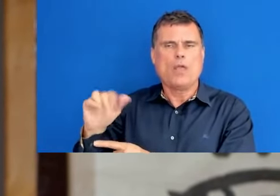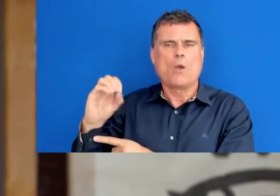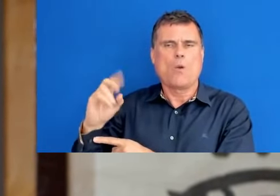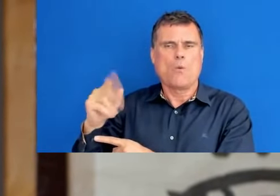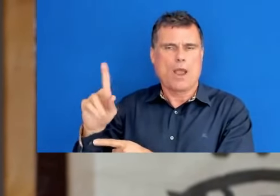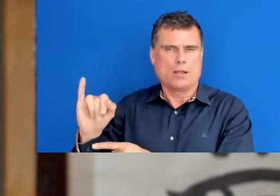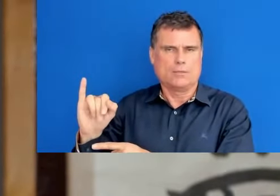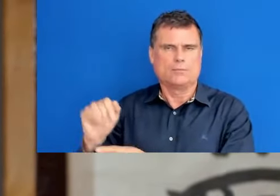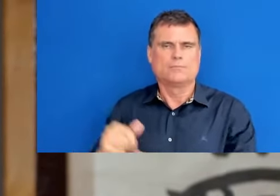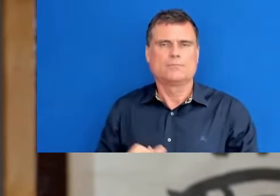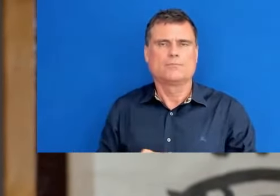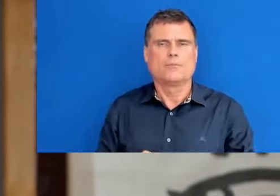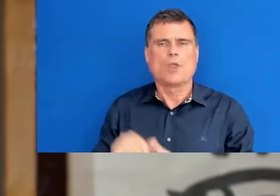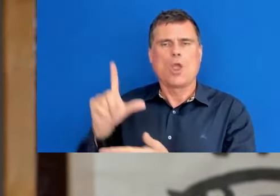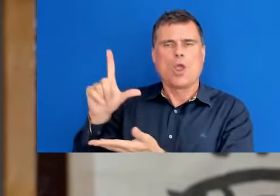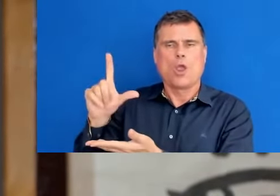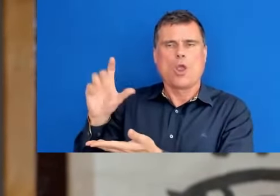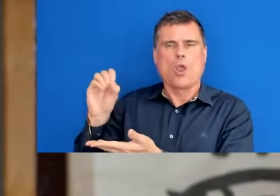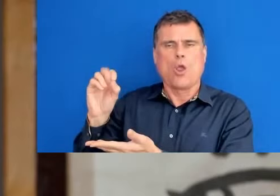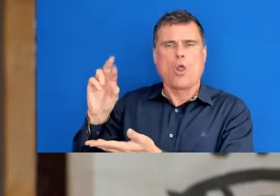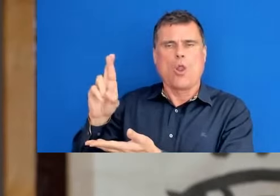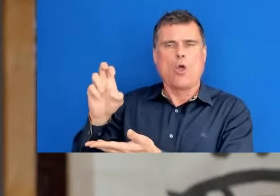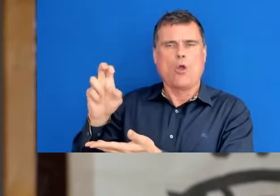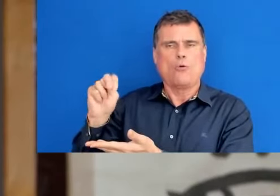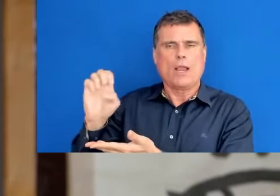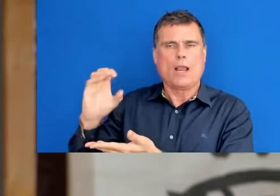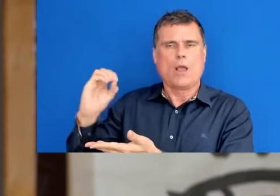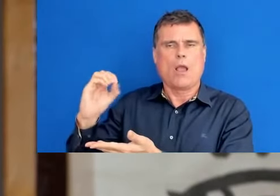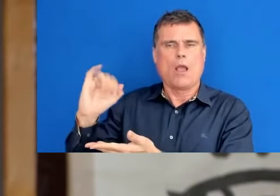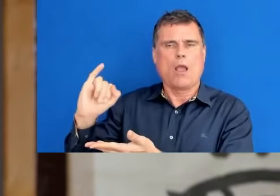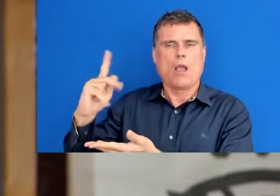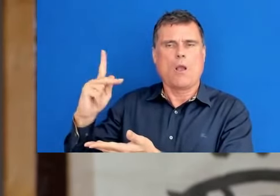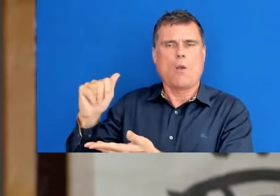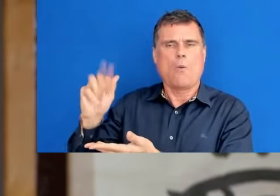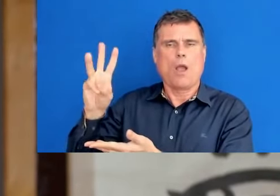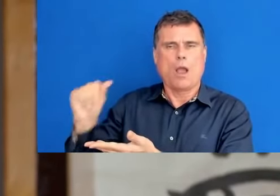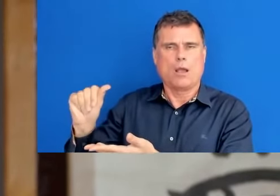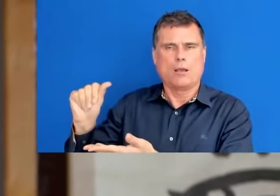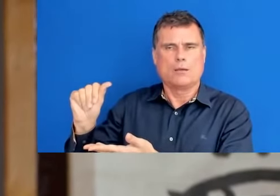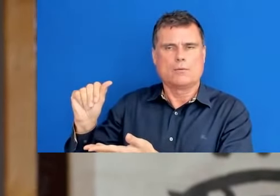Laureen Oikawa, President of the National Association of Japanese Canadians.